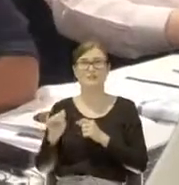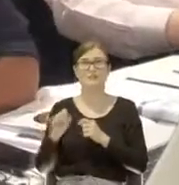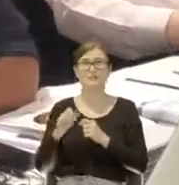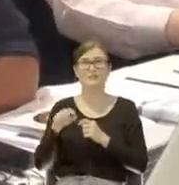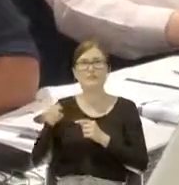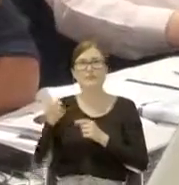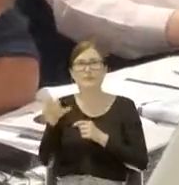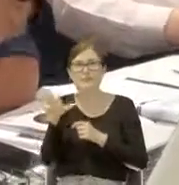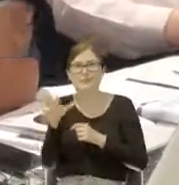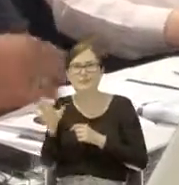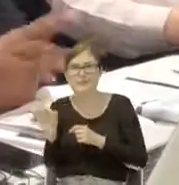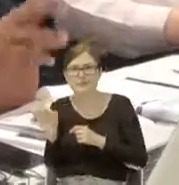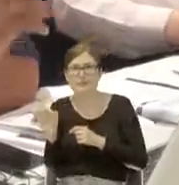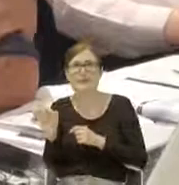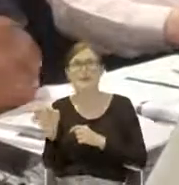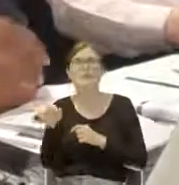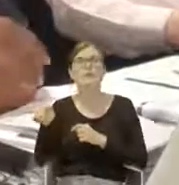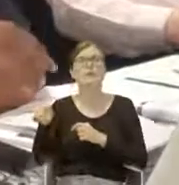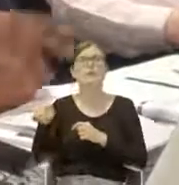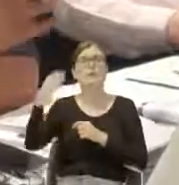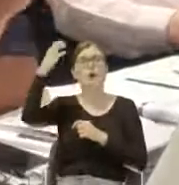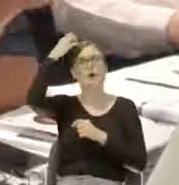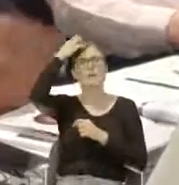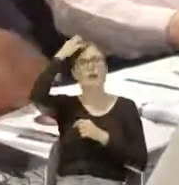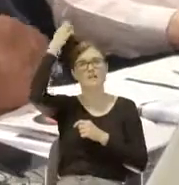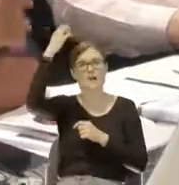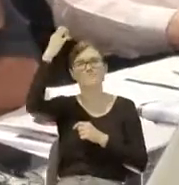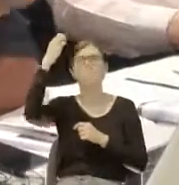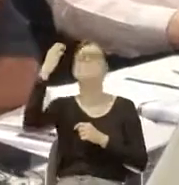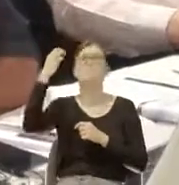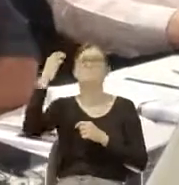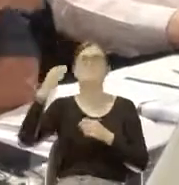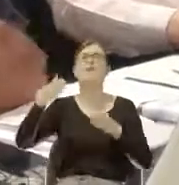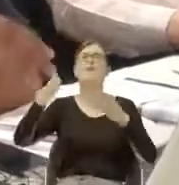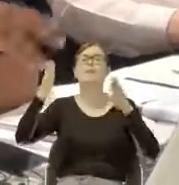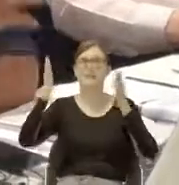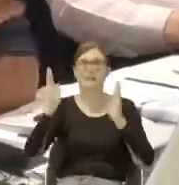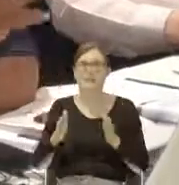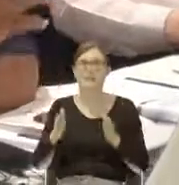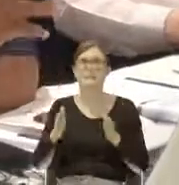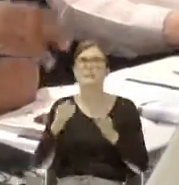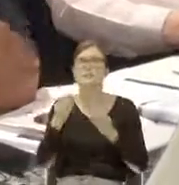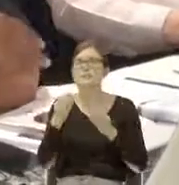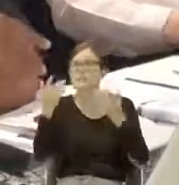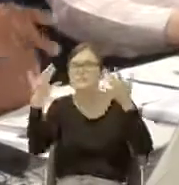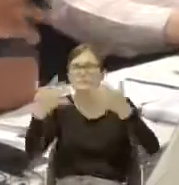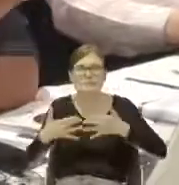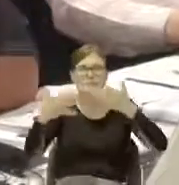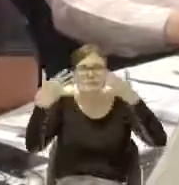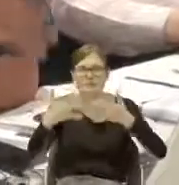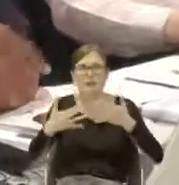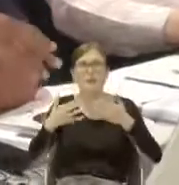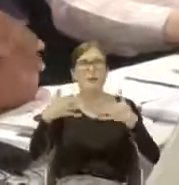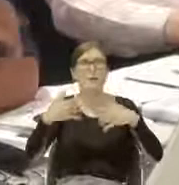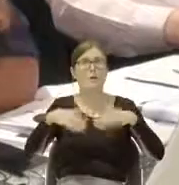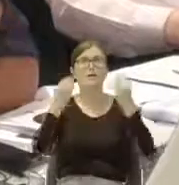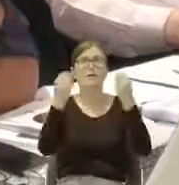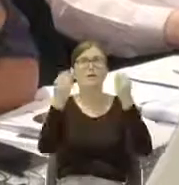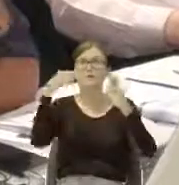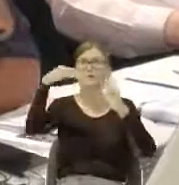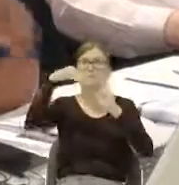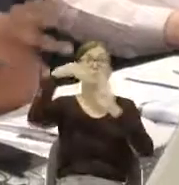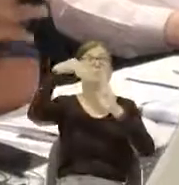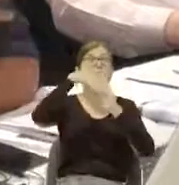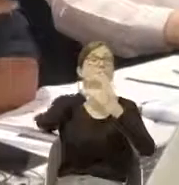the losses through this climate change, which is going to cost the province around about 25